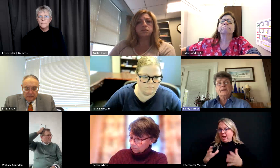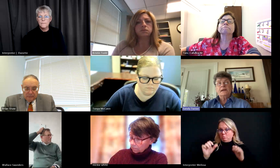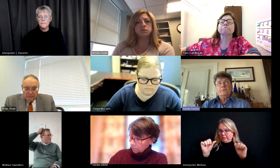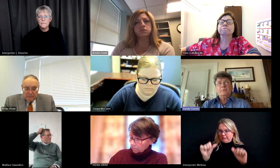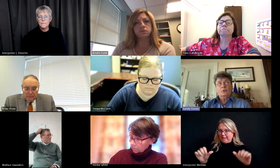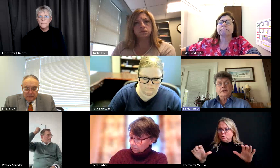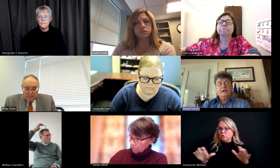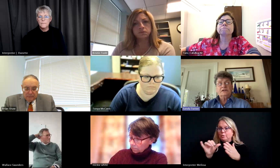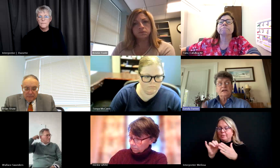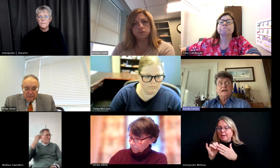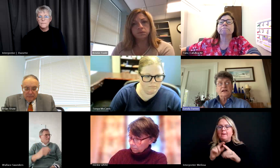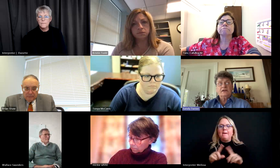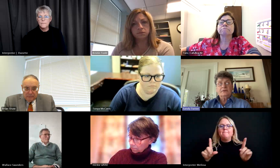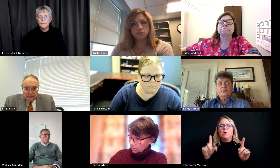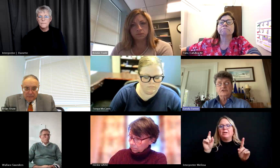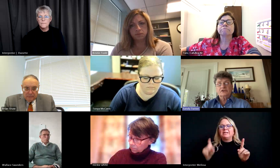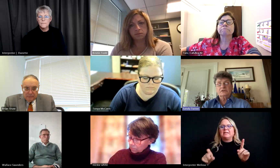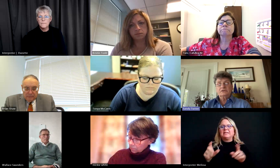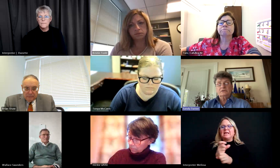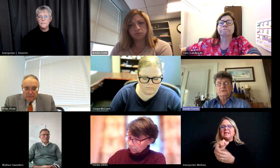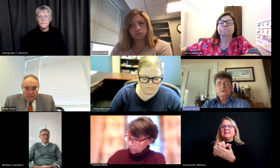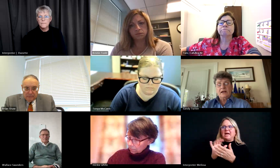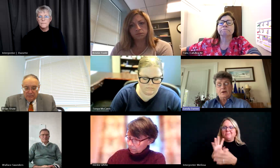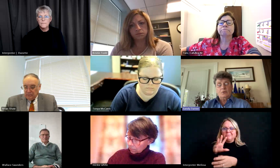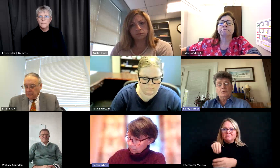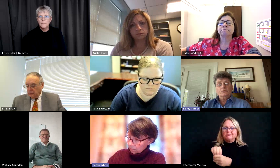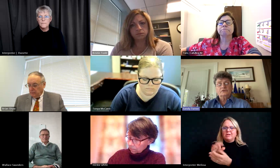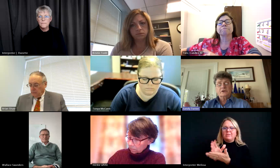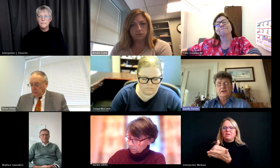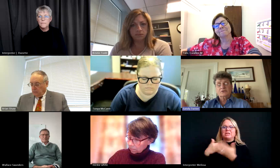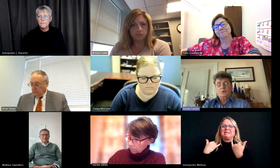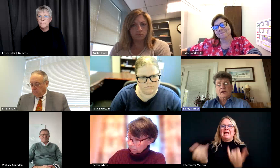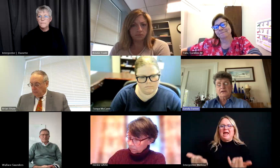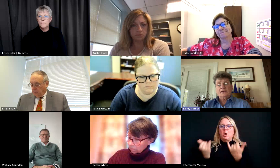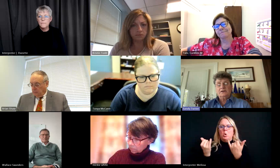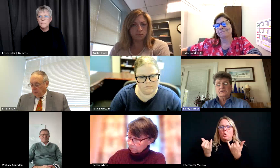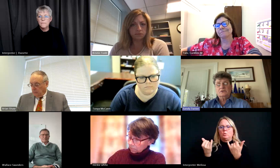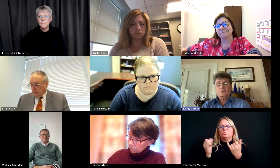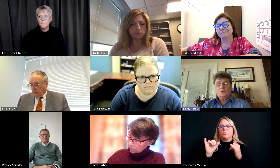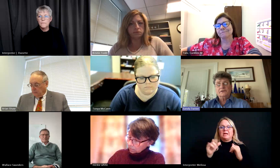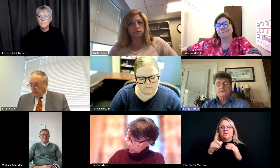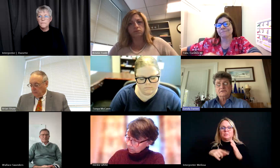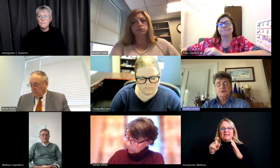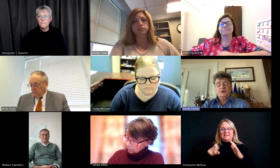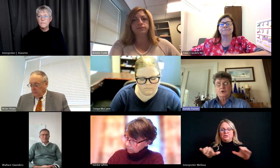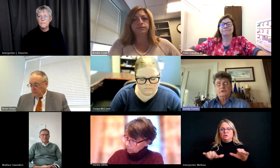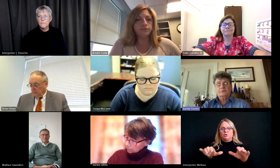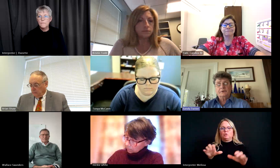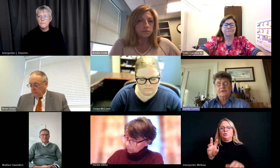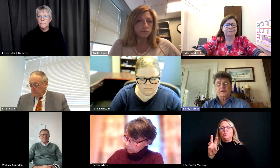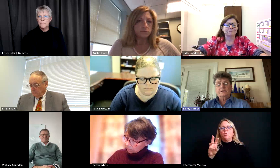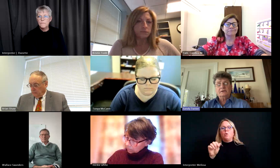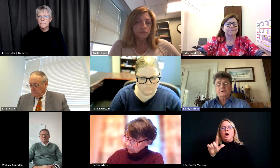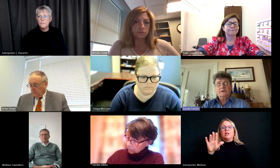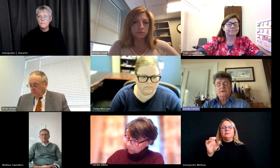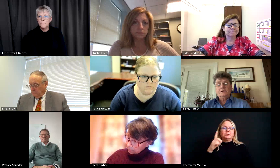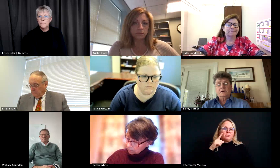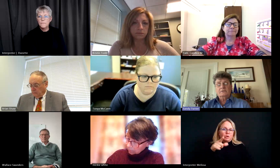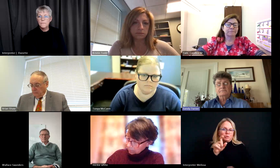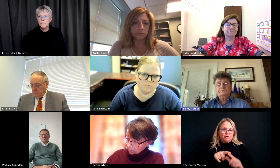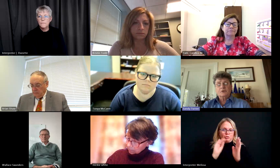that, but we need to get it in the budget now. So that's what I needed to do, Wallace, is for you all to put that